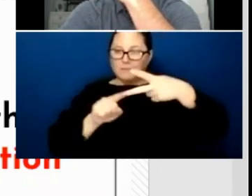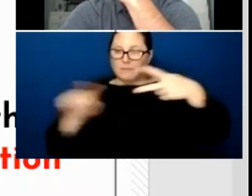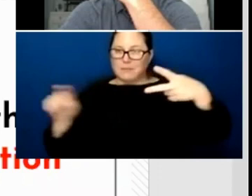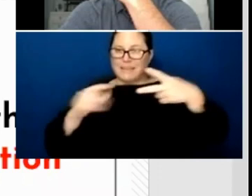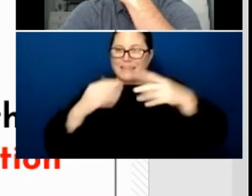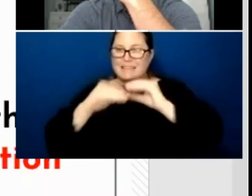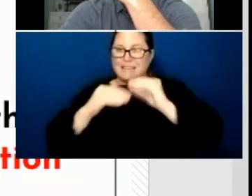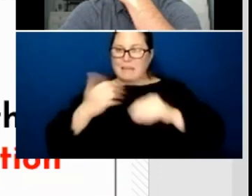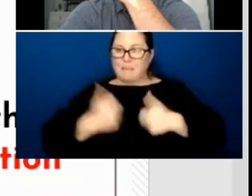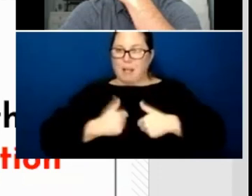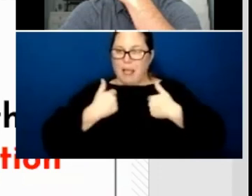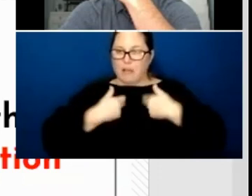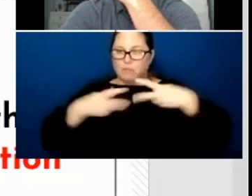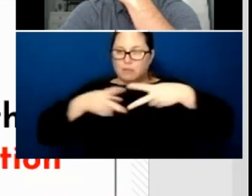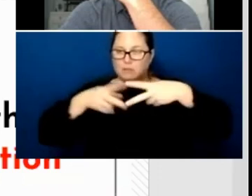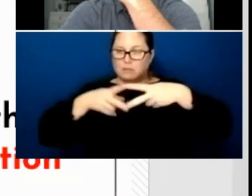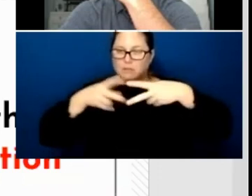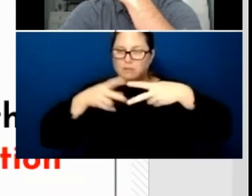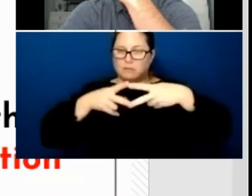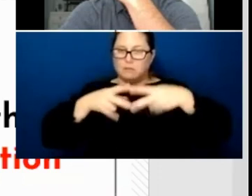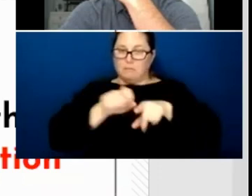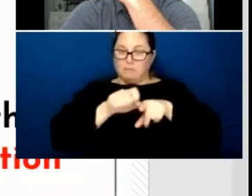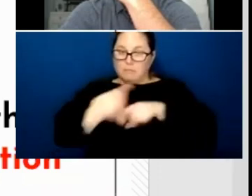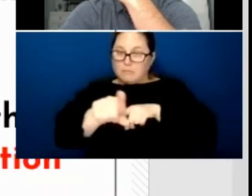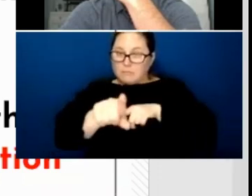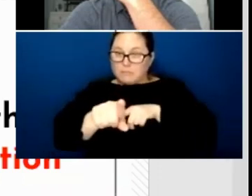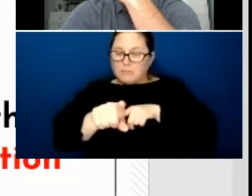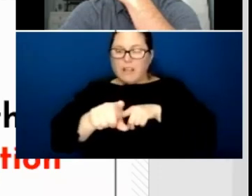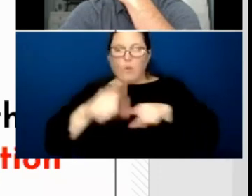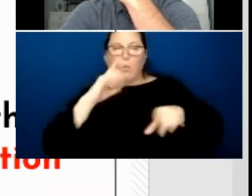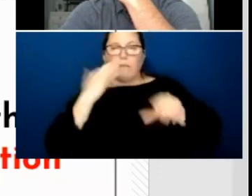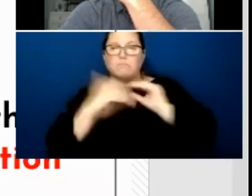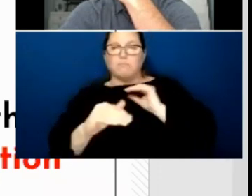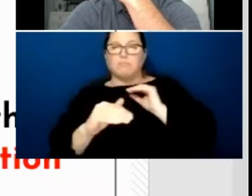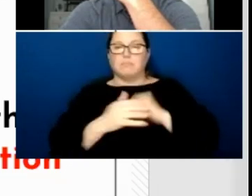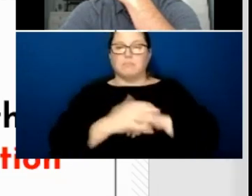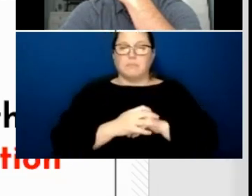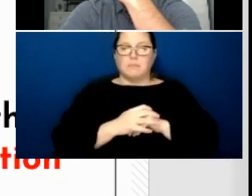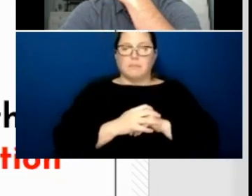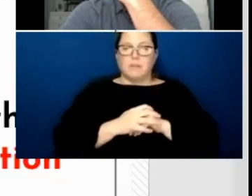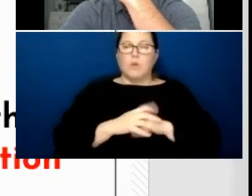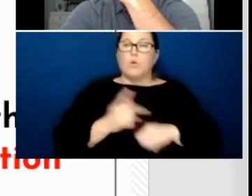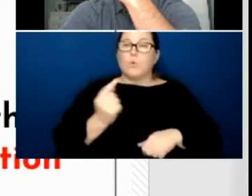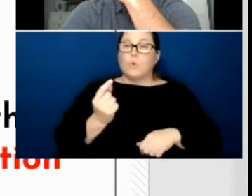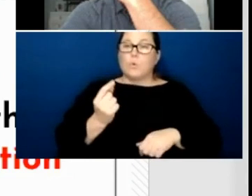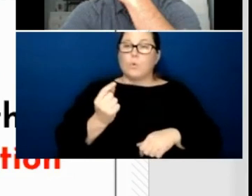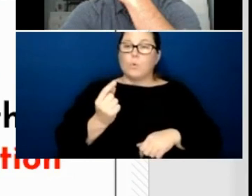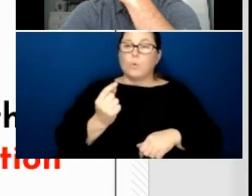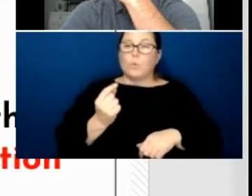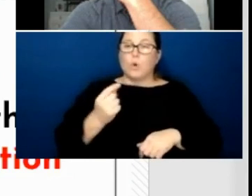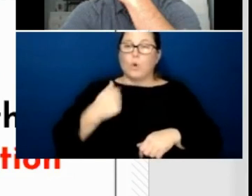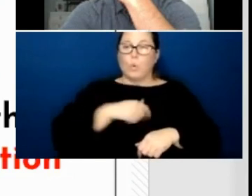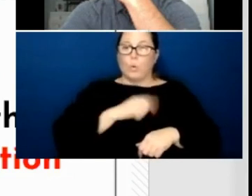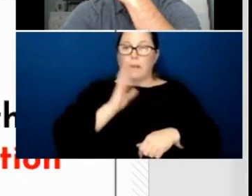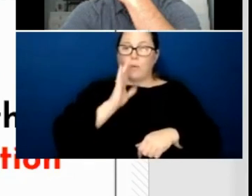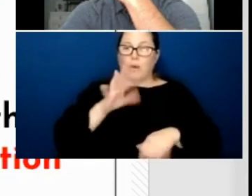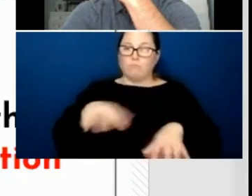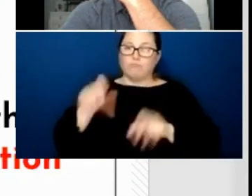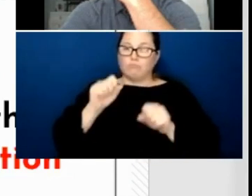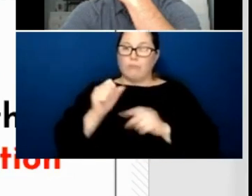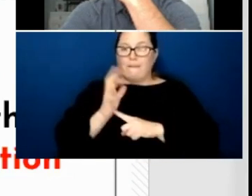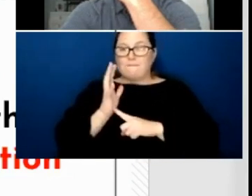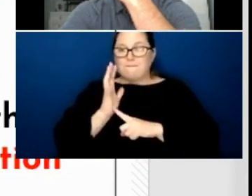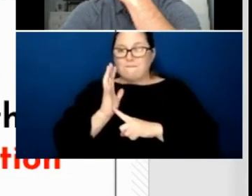community, what we always prefer to do is have a 5-minute phone call with you to learn about